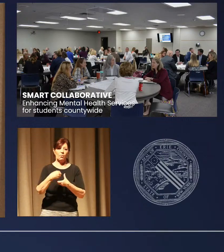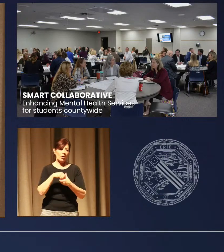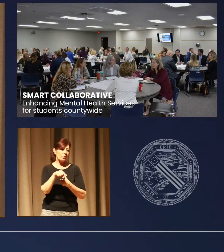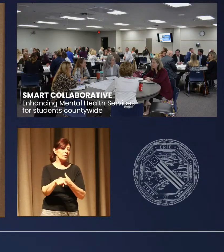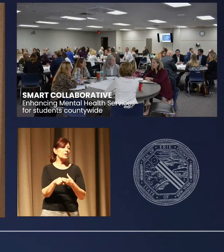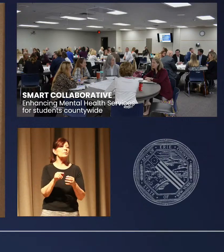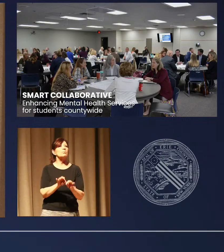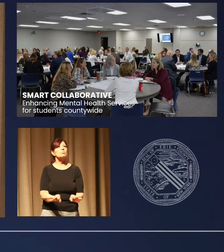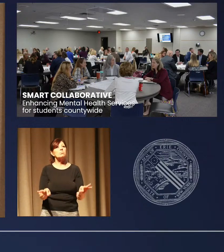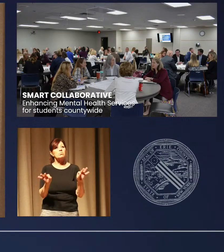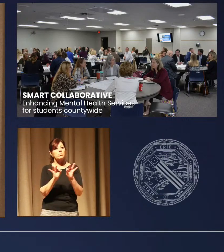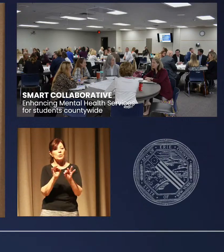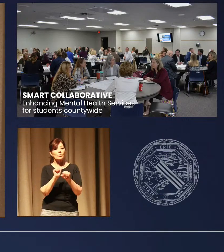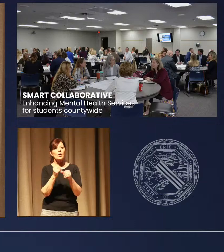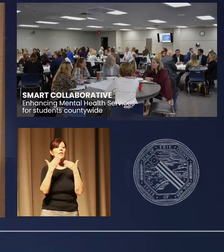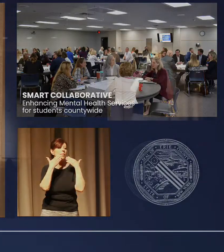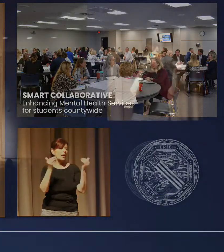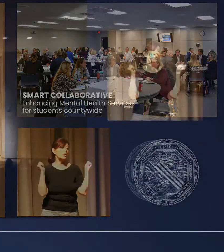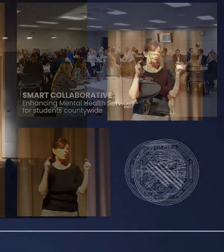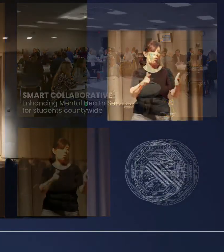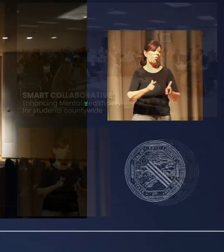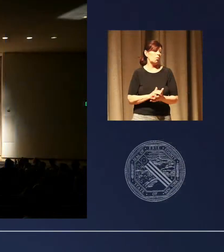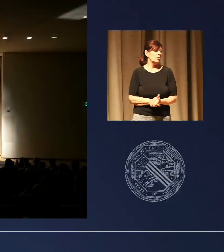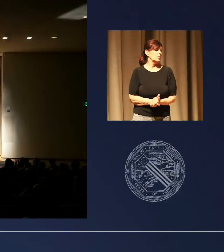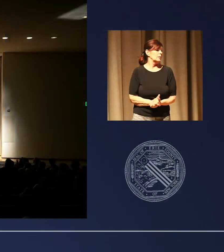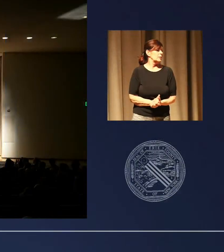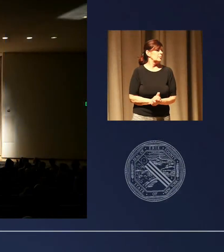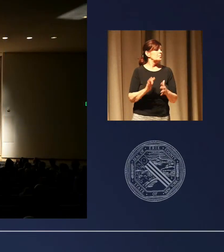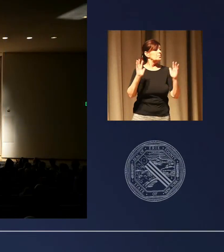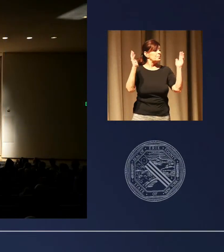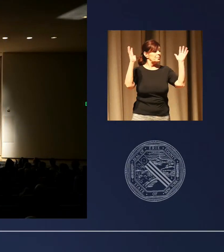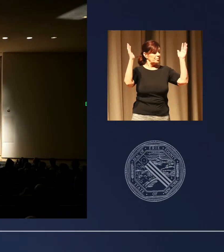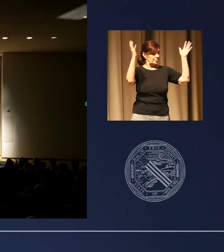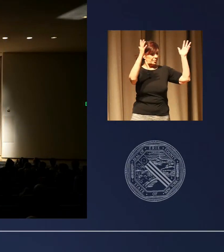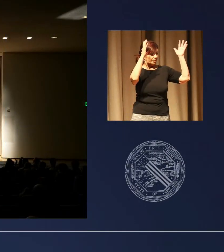this very important work. Thank you all.